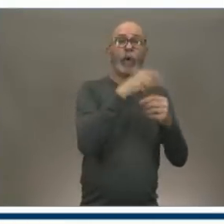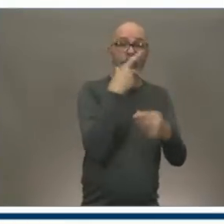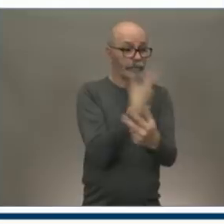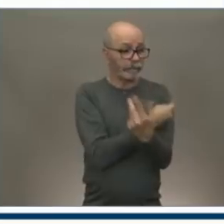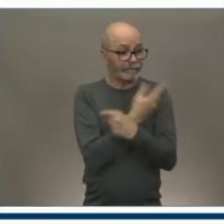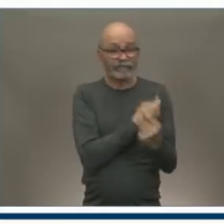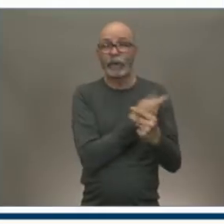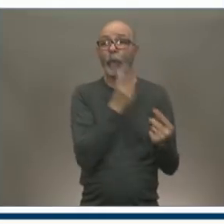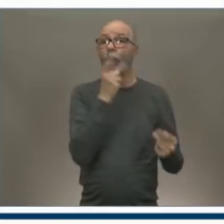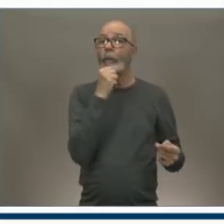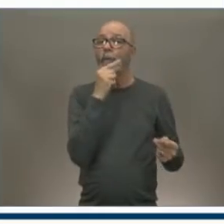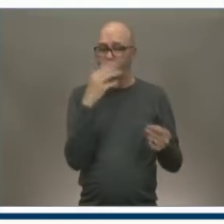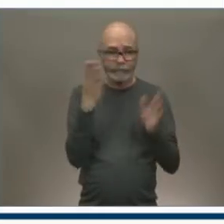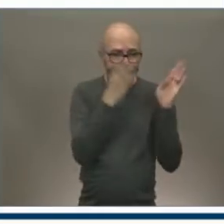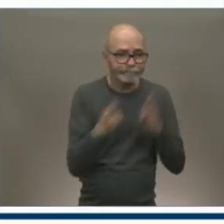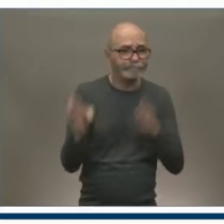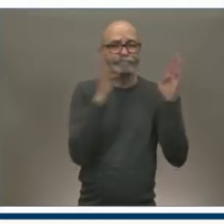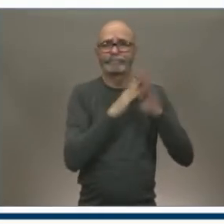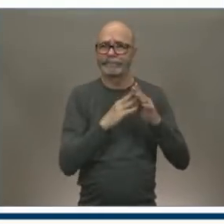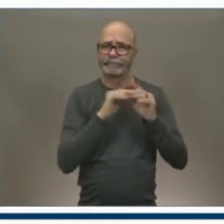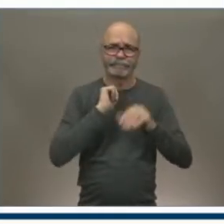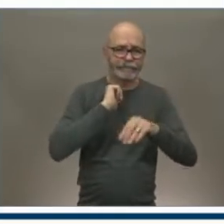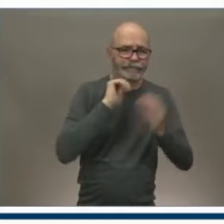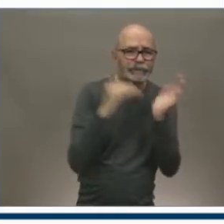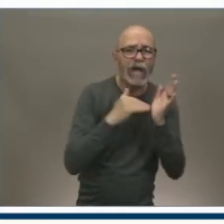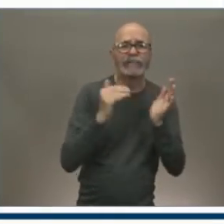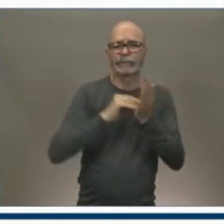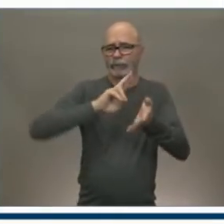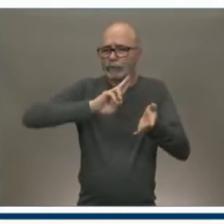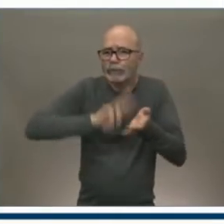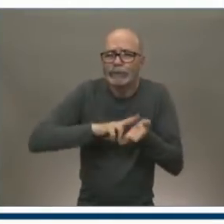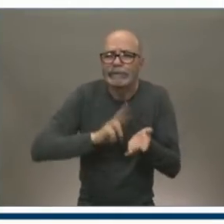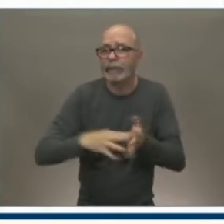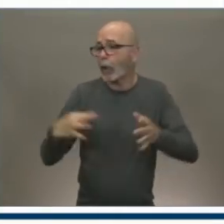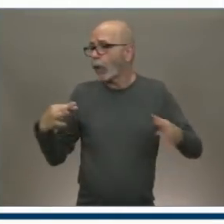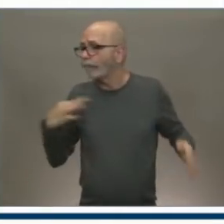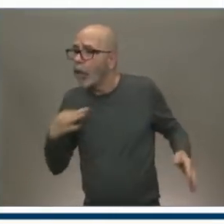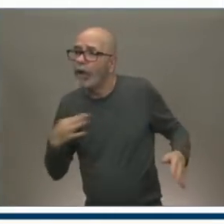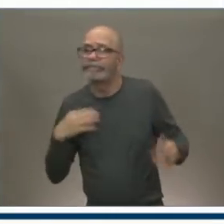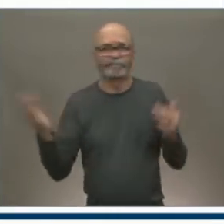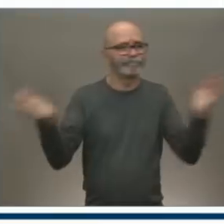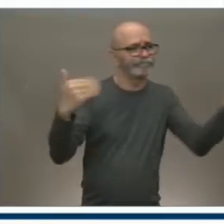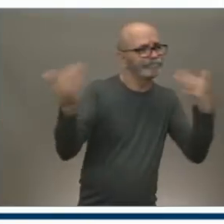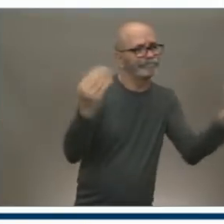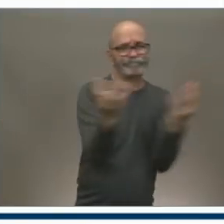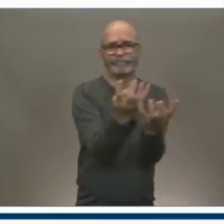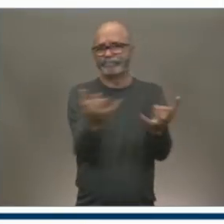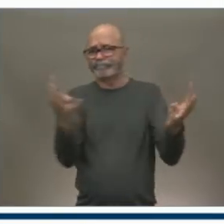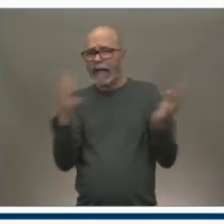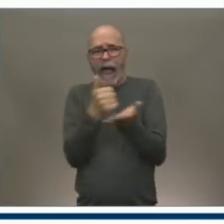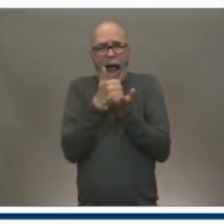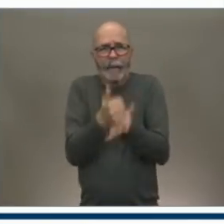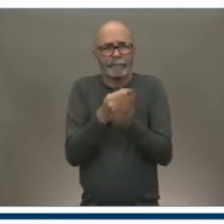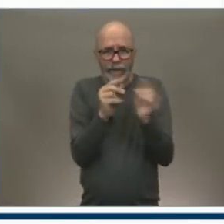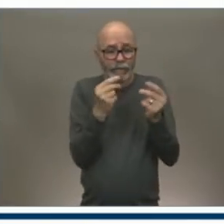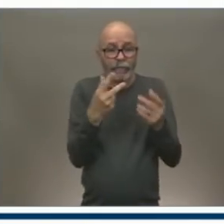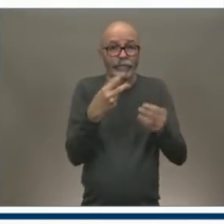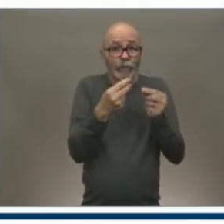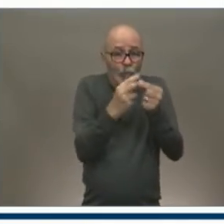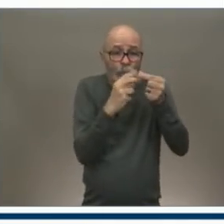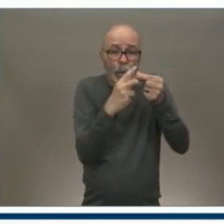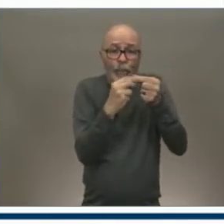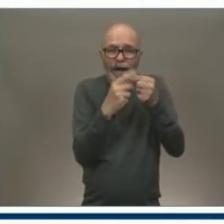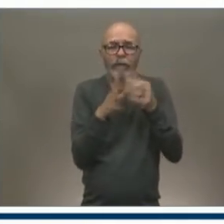rollout, and of course all the doctors, nurses, and volunteers helping to administer the shots. And I want to thank all of you for your